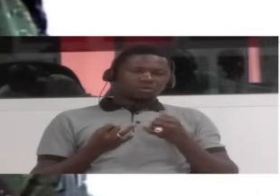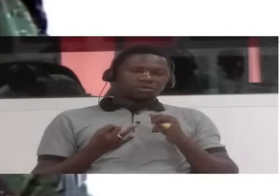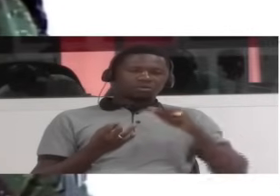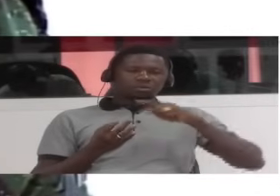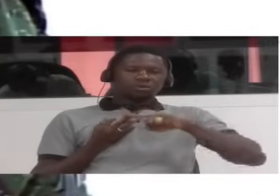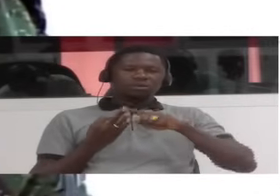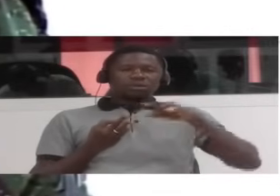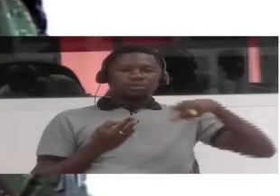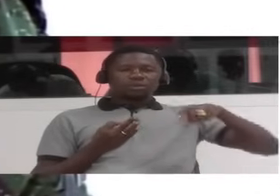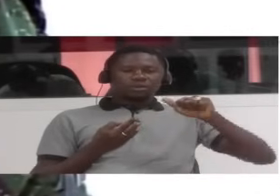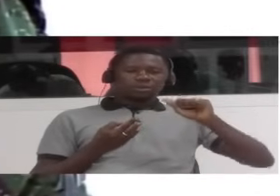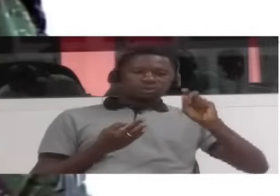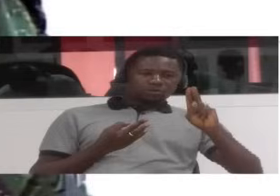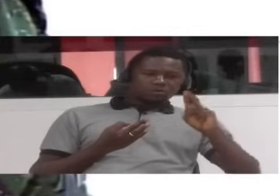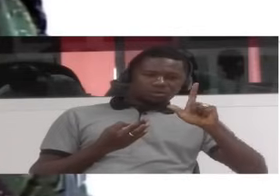Paul Bojang, go ahead.